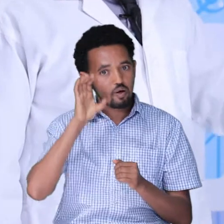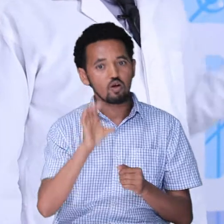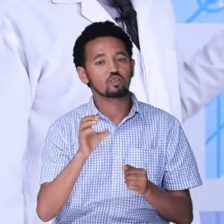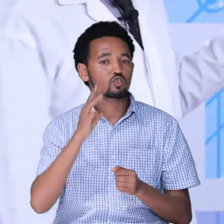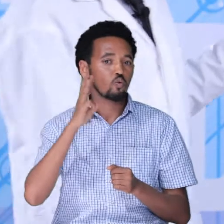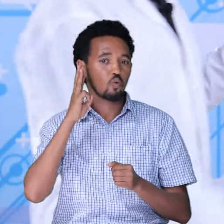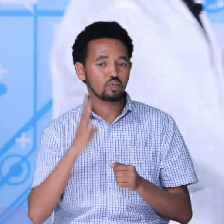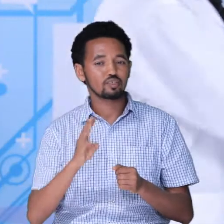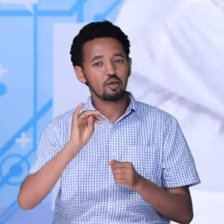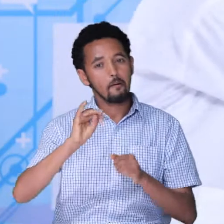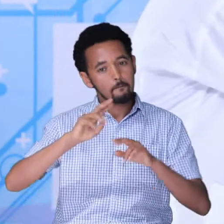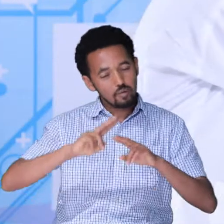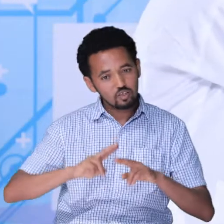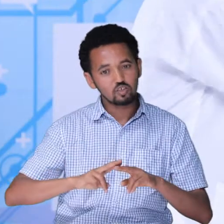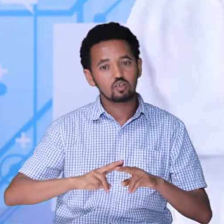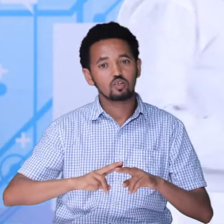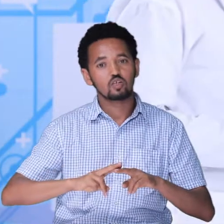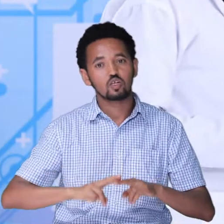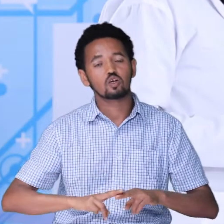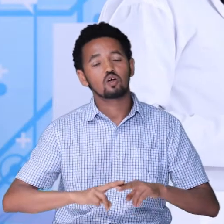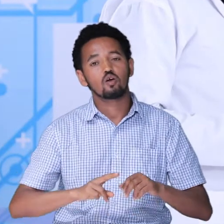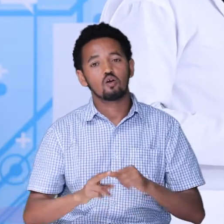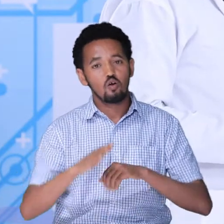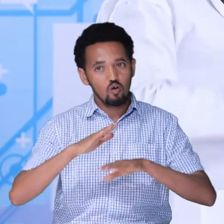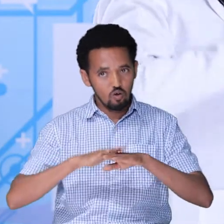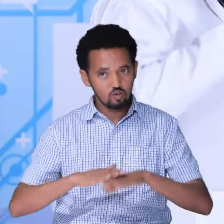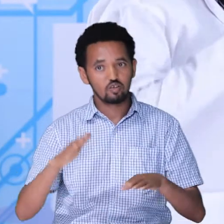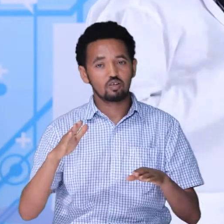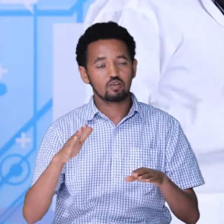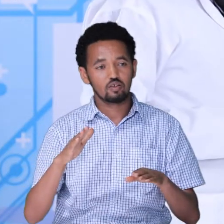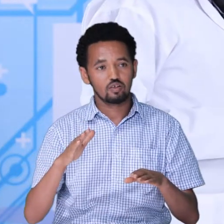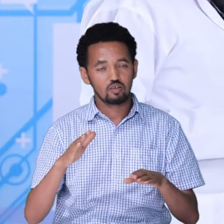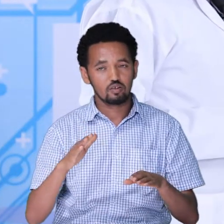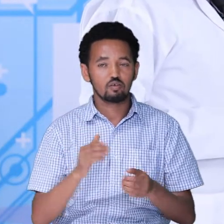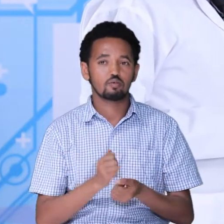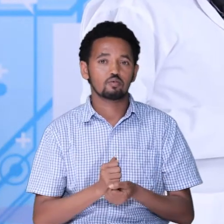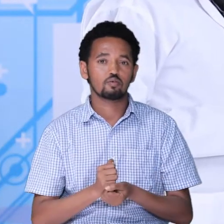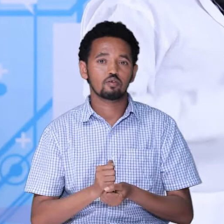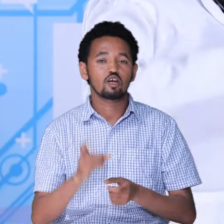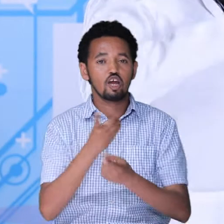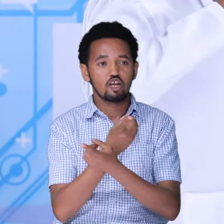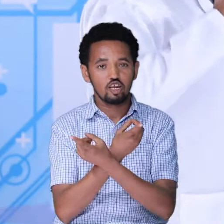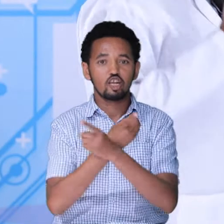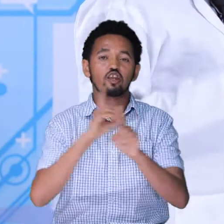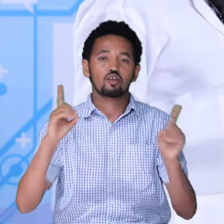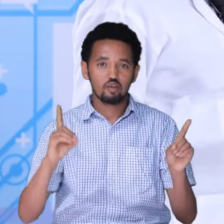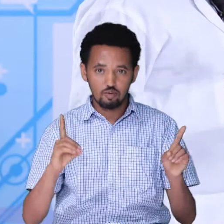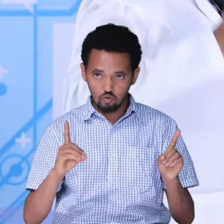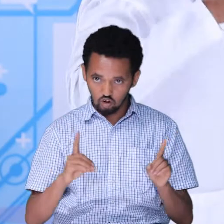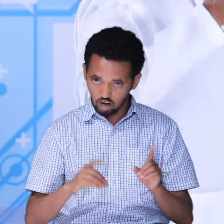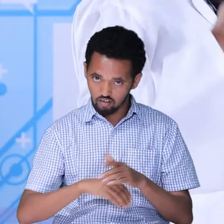was based on the Western democracy. The European powers or the